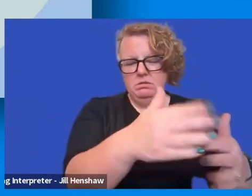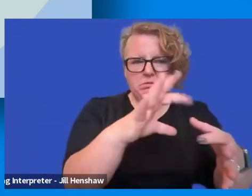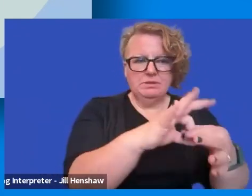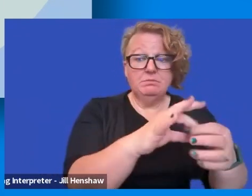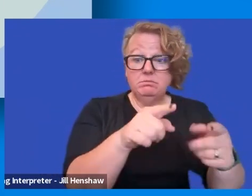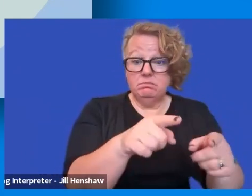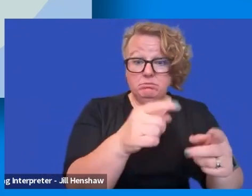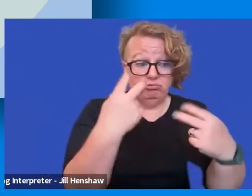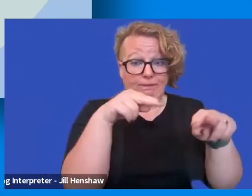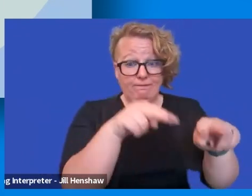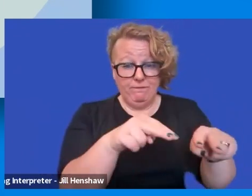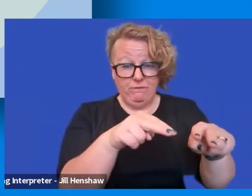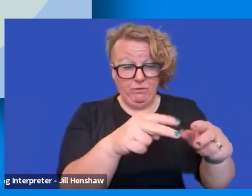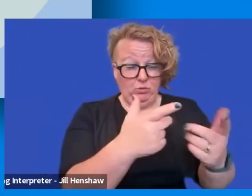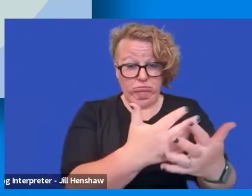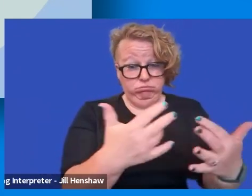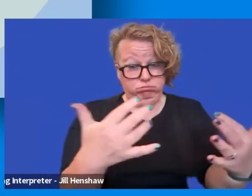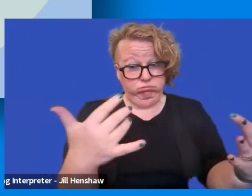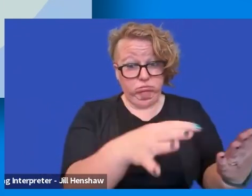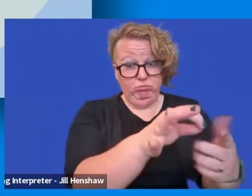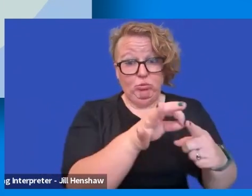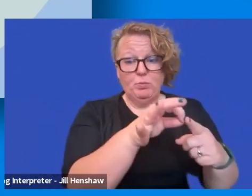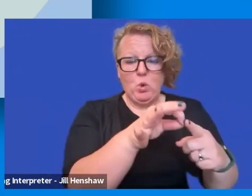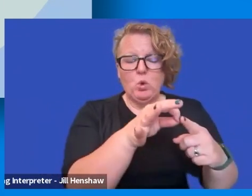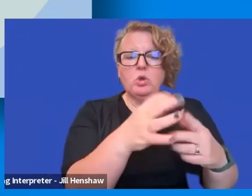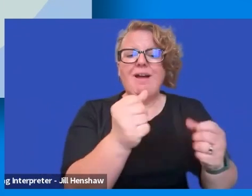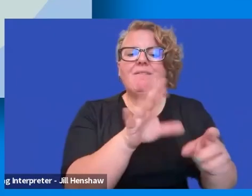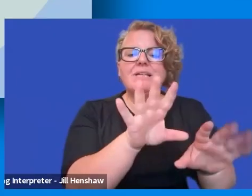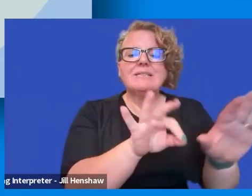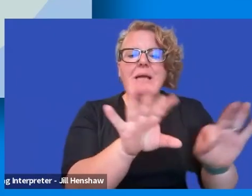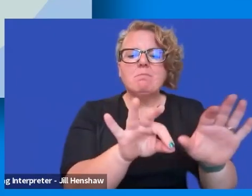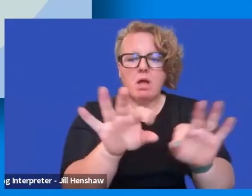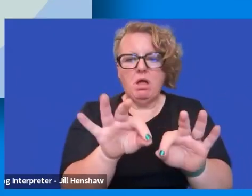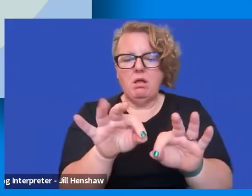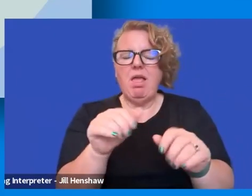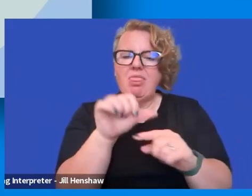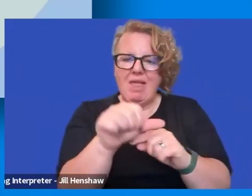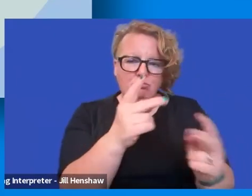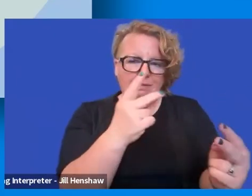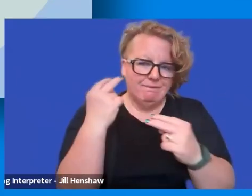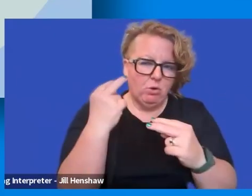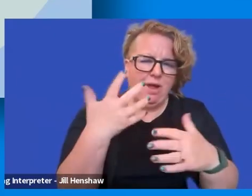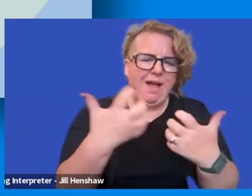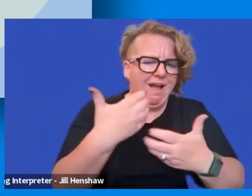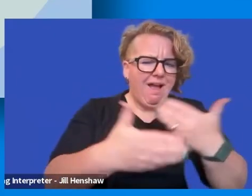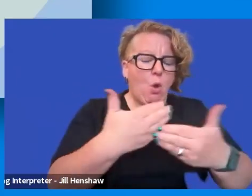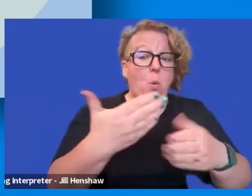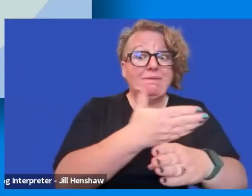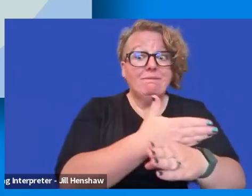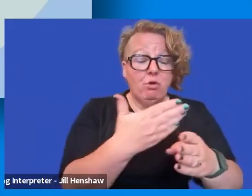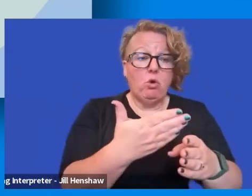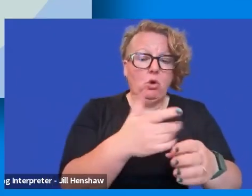you are reviewing a large number of proposals, that you do a sample and have a review to see how that is going before you commit to the